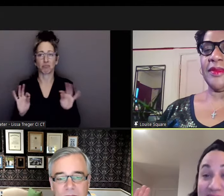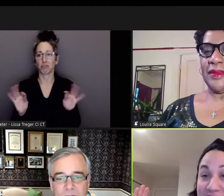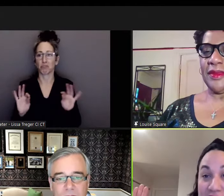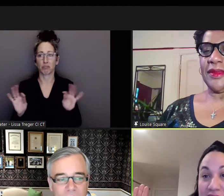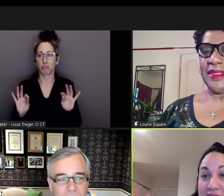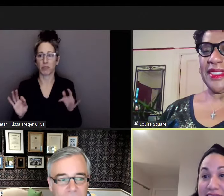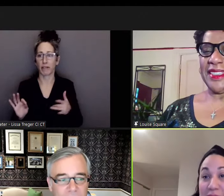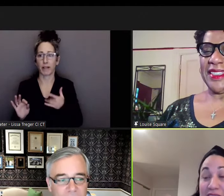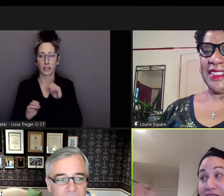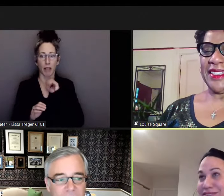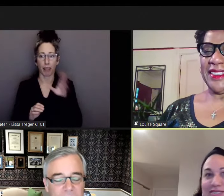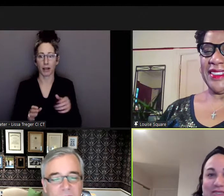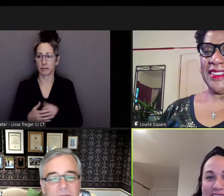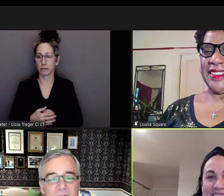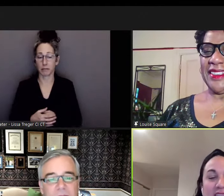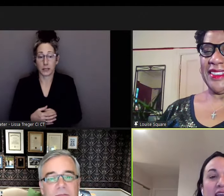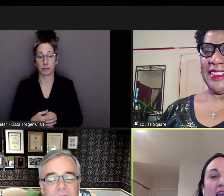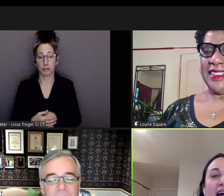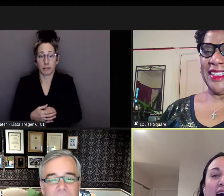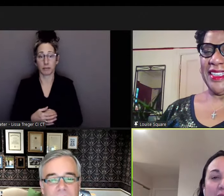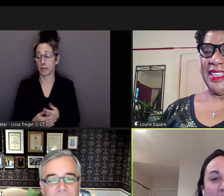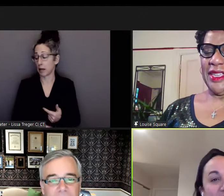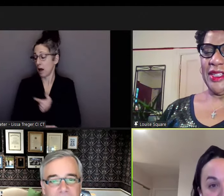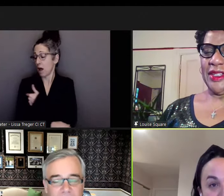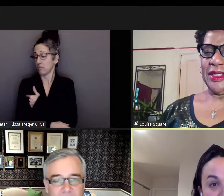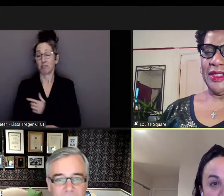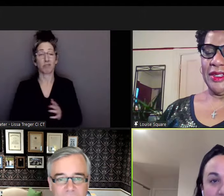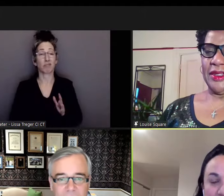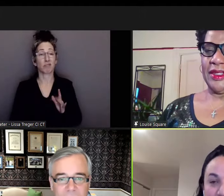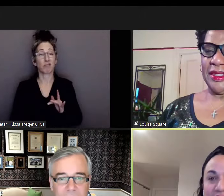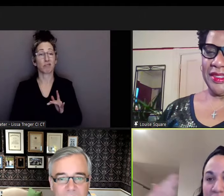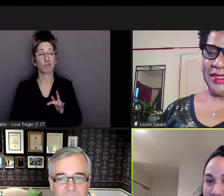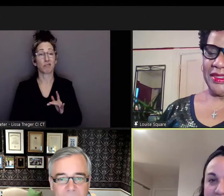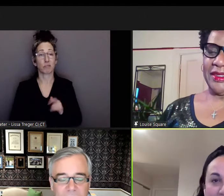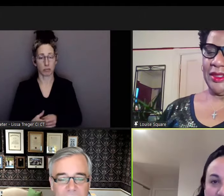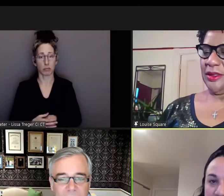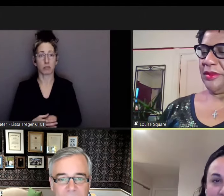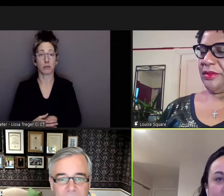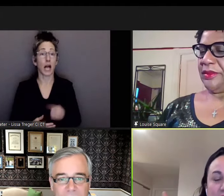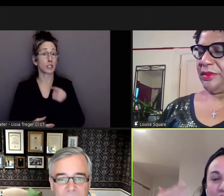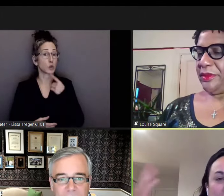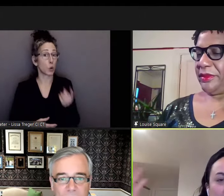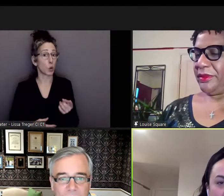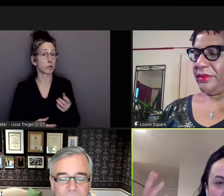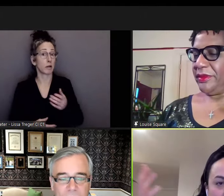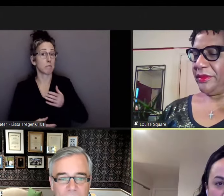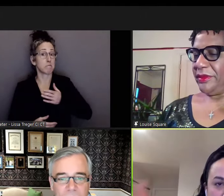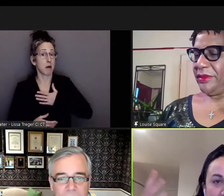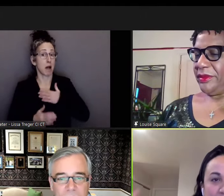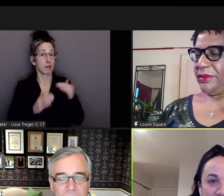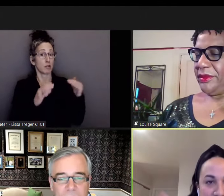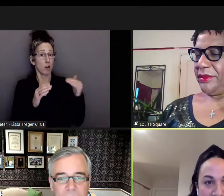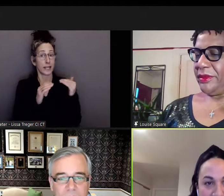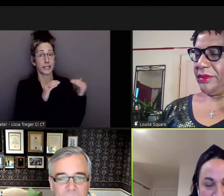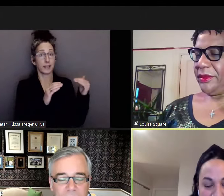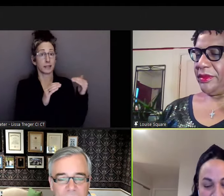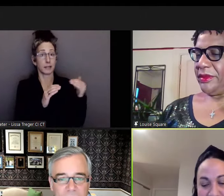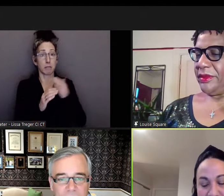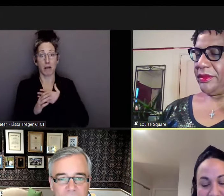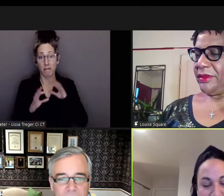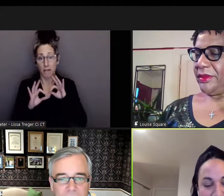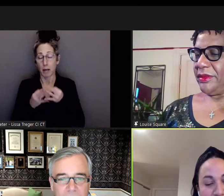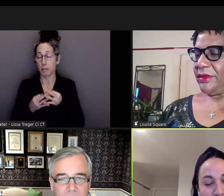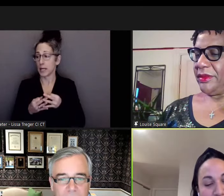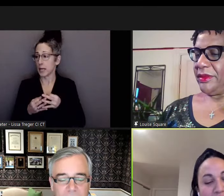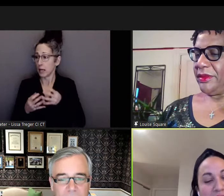felt nothing. I got it. I'm like, oh, this is great. I will say, and what I've told other colleagues and, people, family members that have been able to get